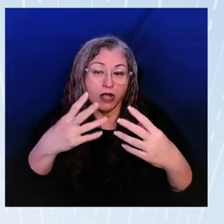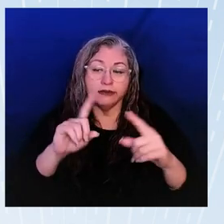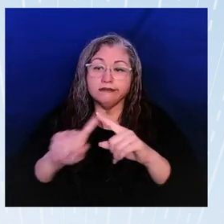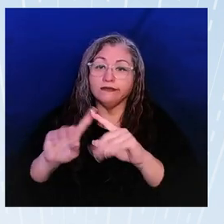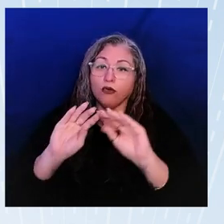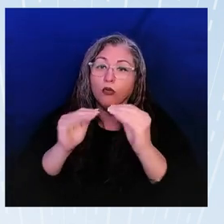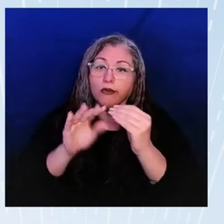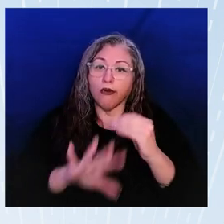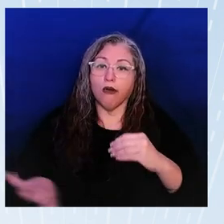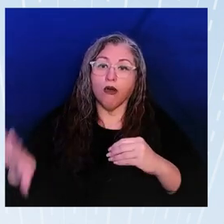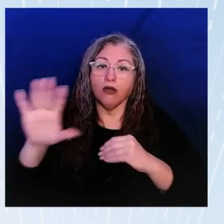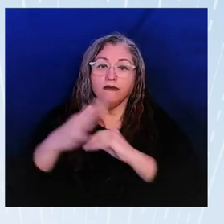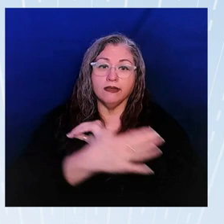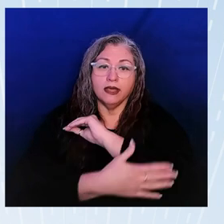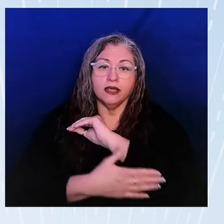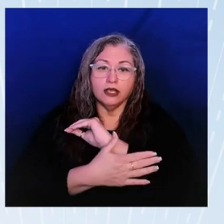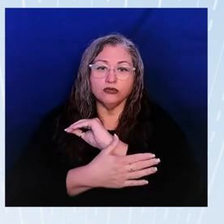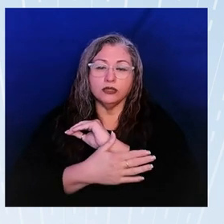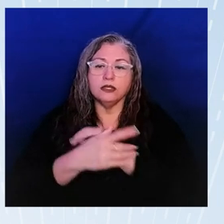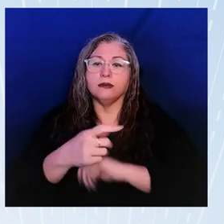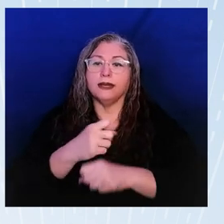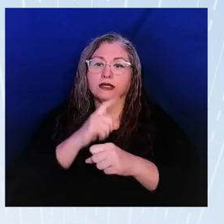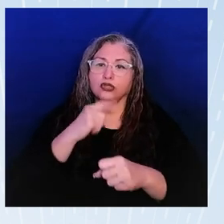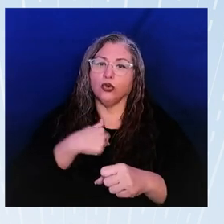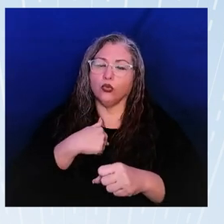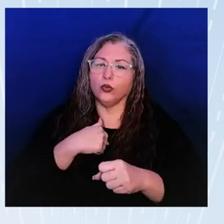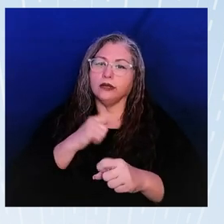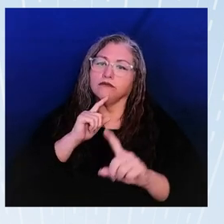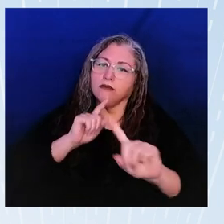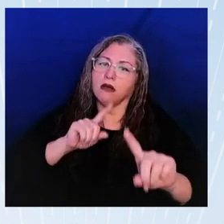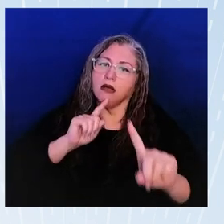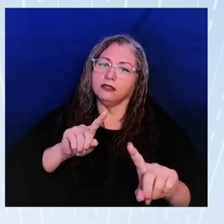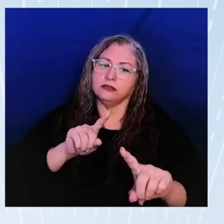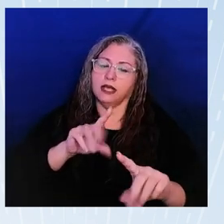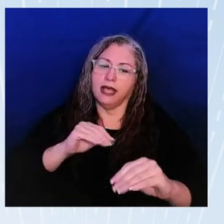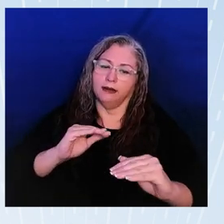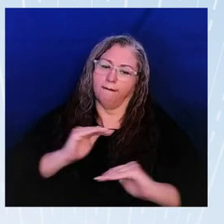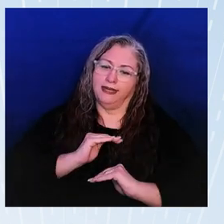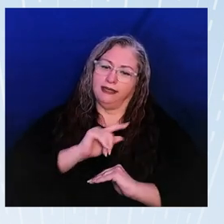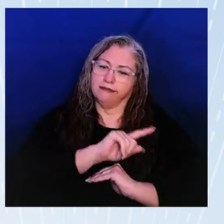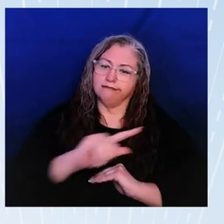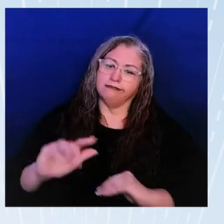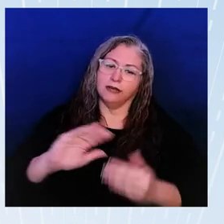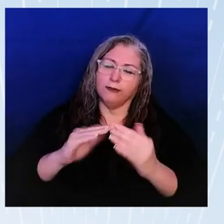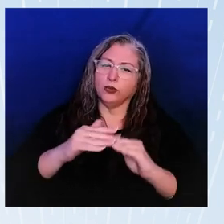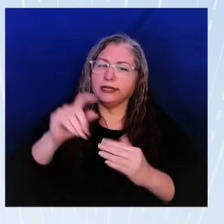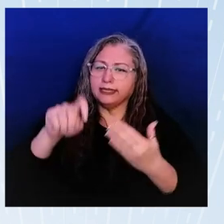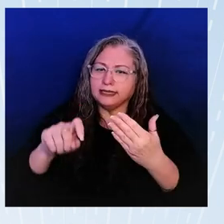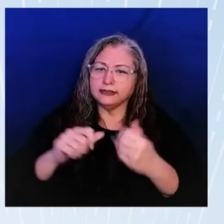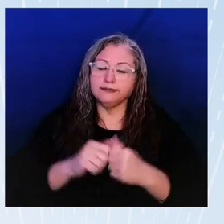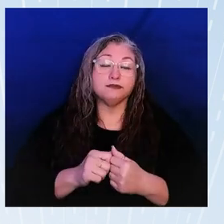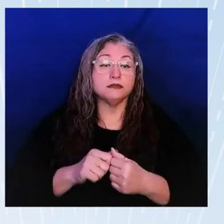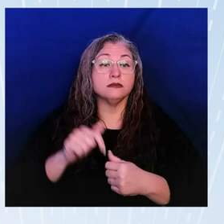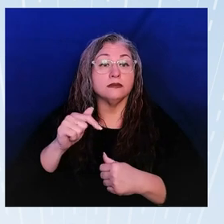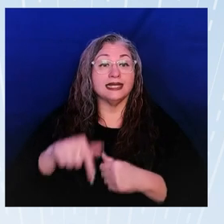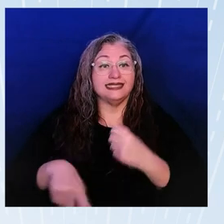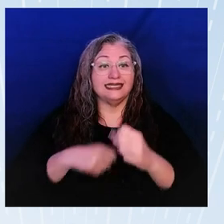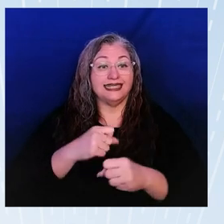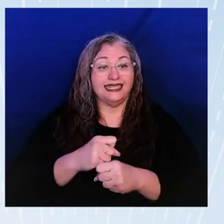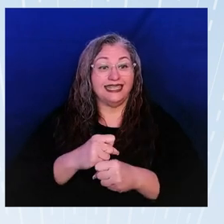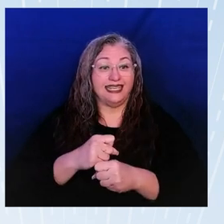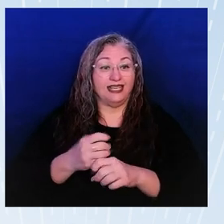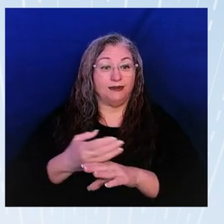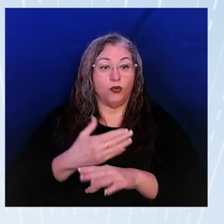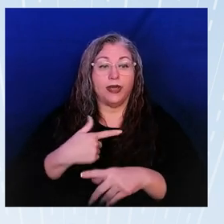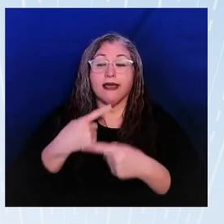country who have really helped to ensure that we are being responsive to the needs of our diverse communities. Earlier this year, we were also excited to announce